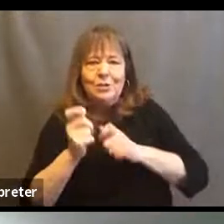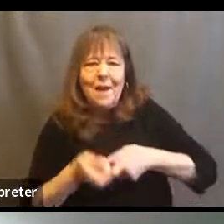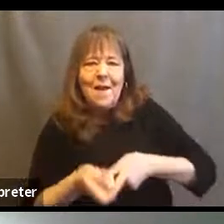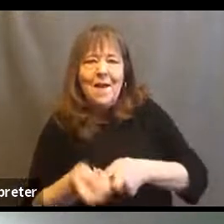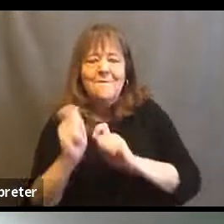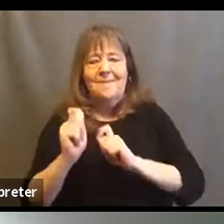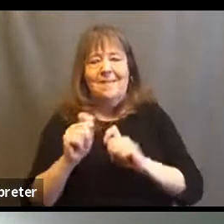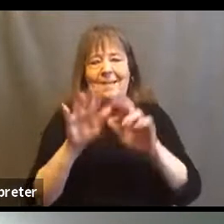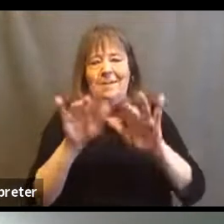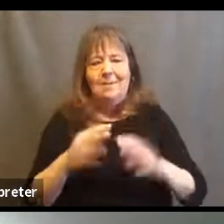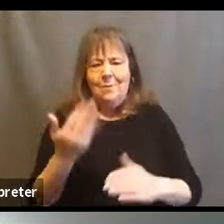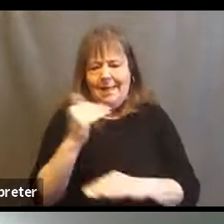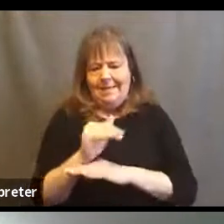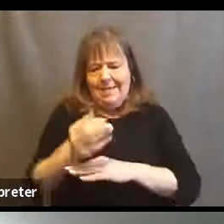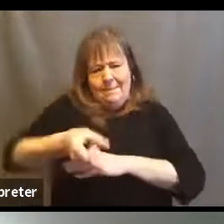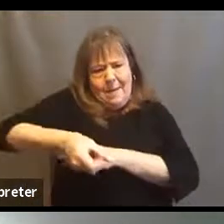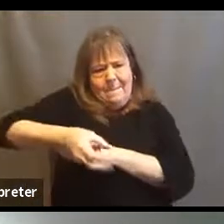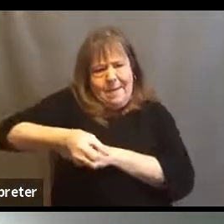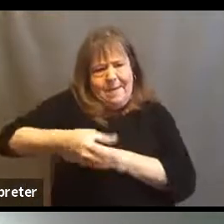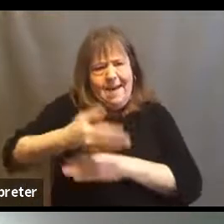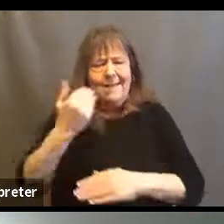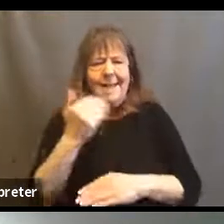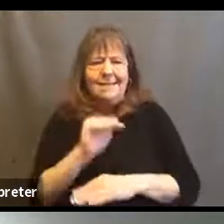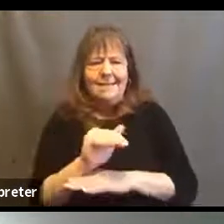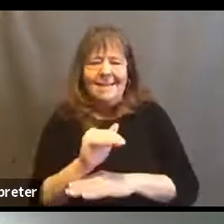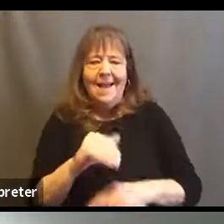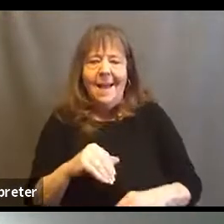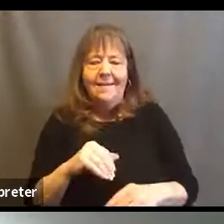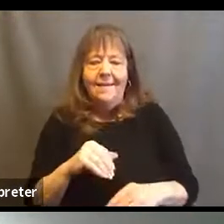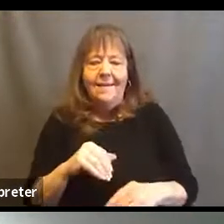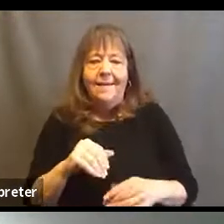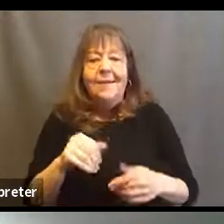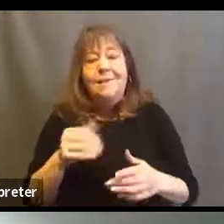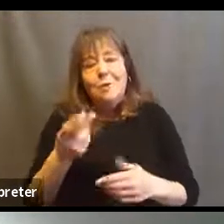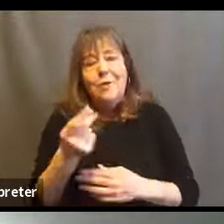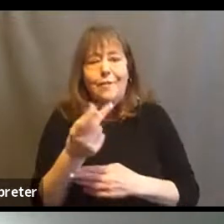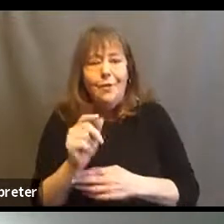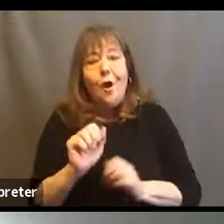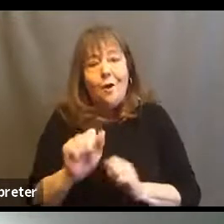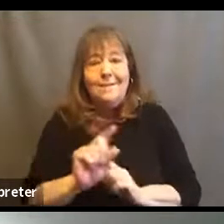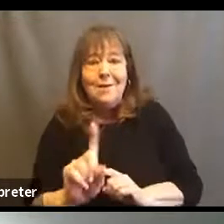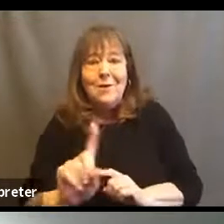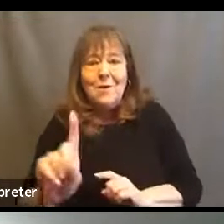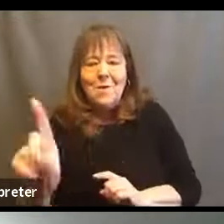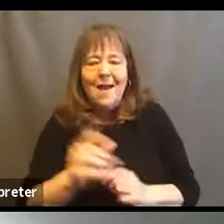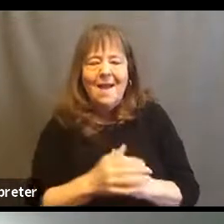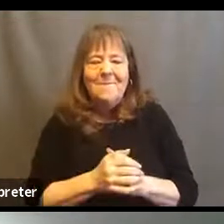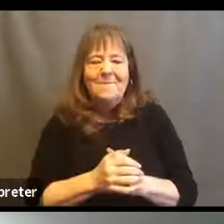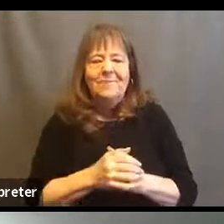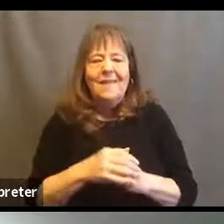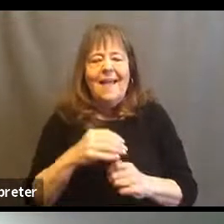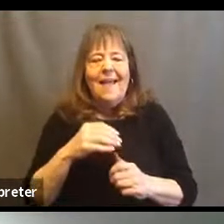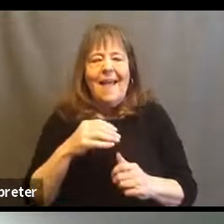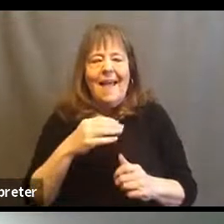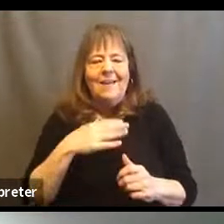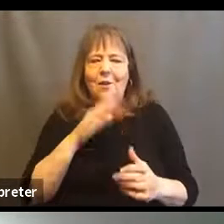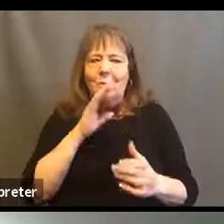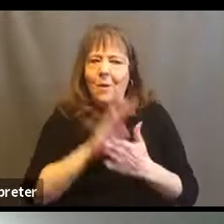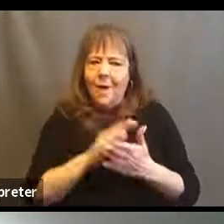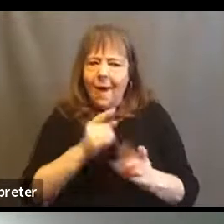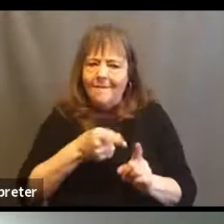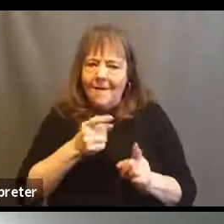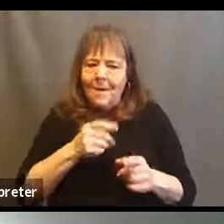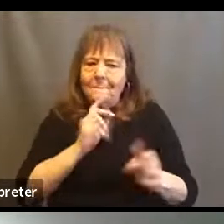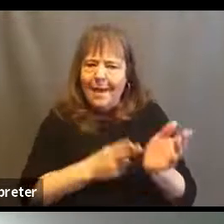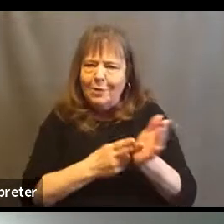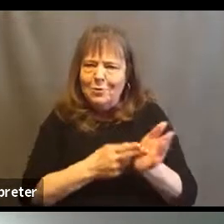last night with my wife on our back patio to let the dogs out, and she gets on my back about that, making sure that our